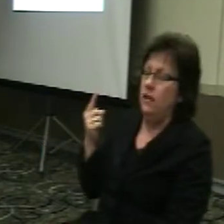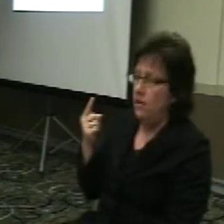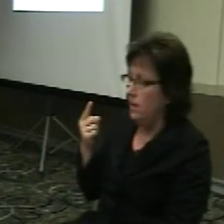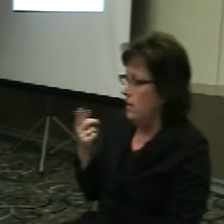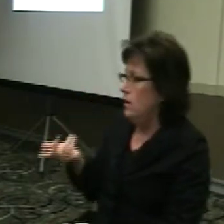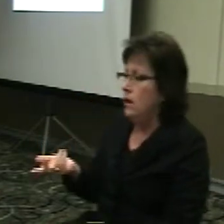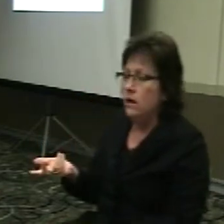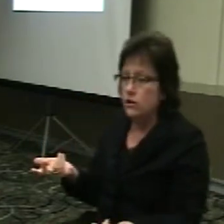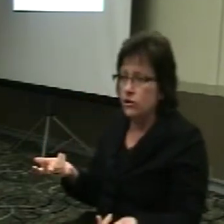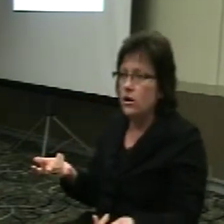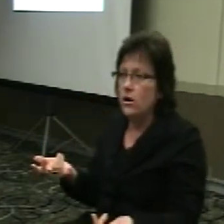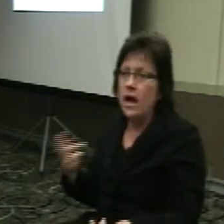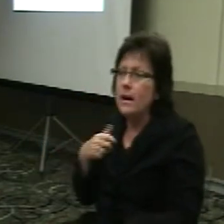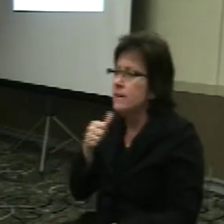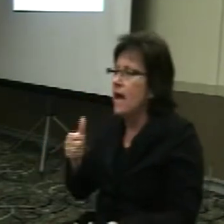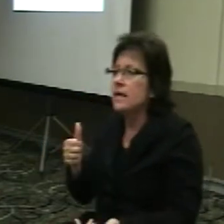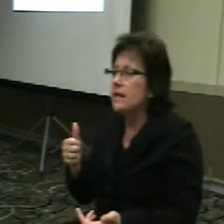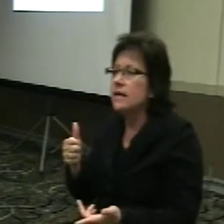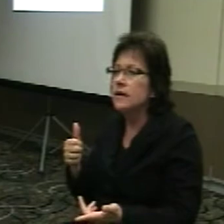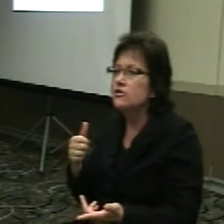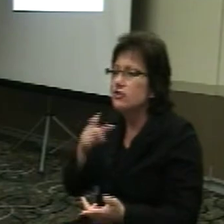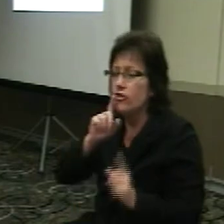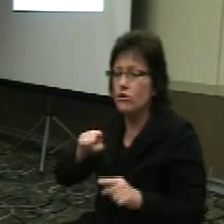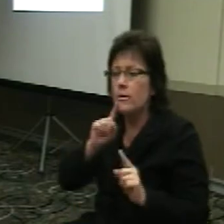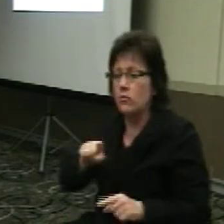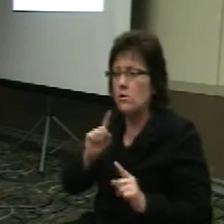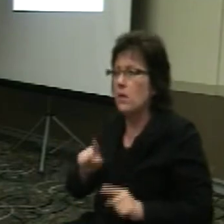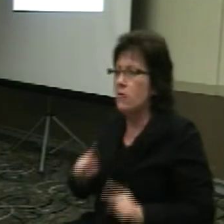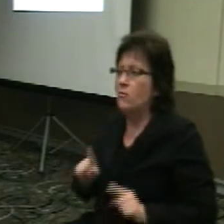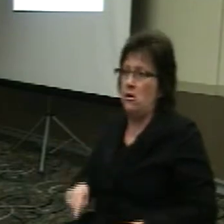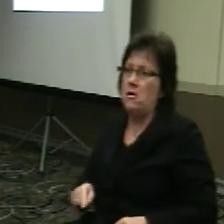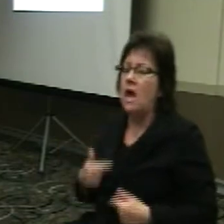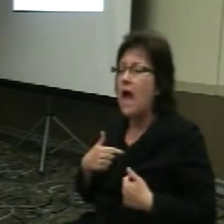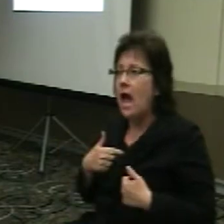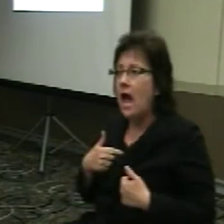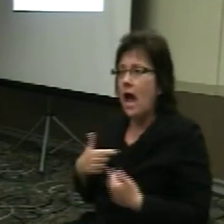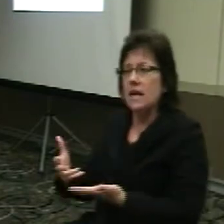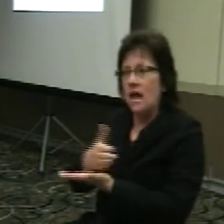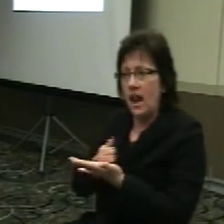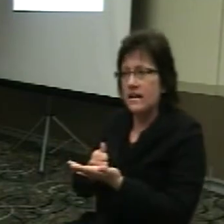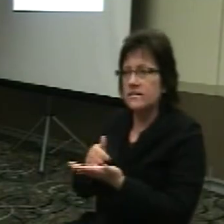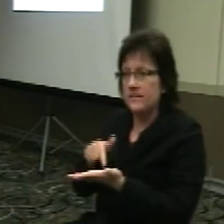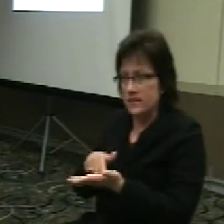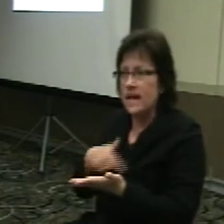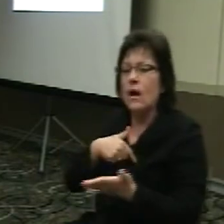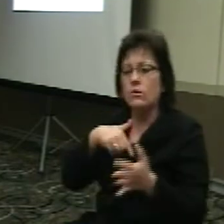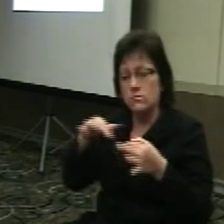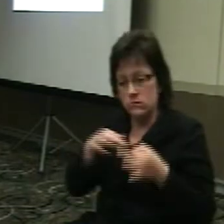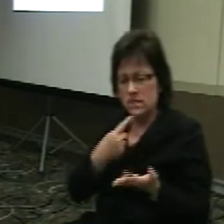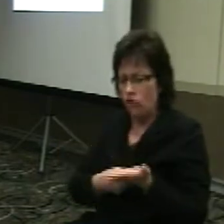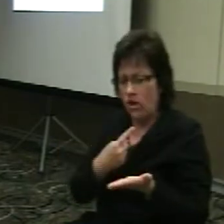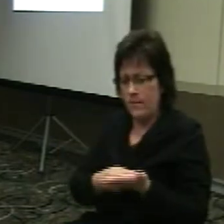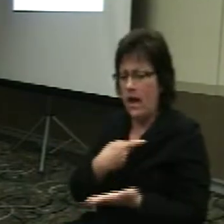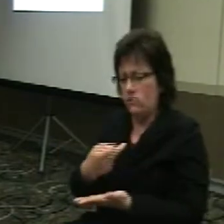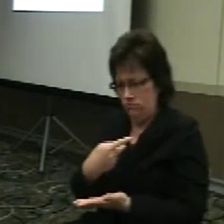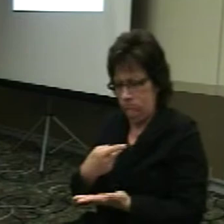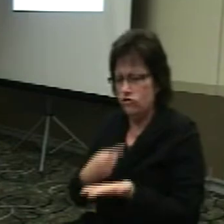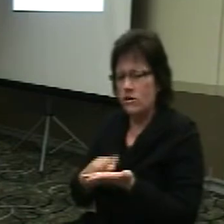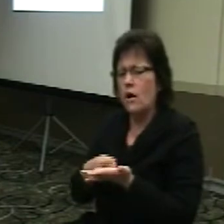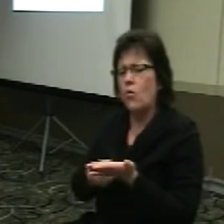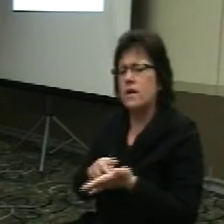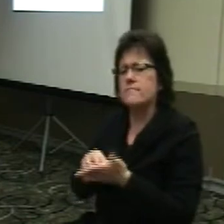answer man. I was the collector of this. Let's talk about what this means. Now, what you'll oftentimes see in a classroom,